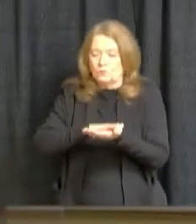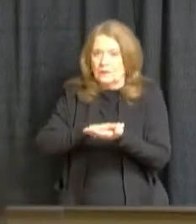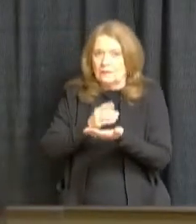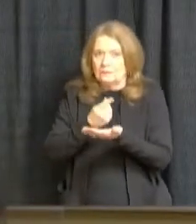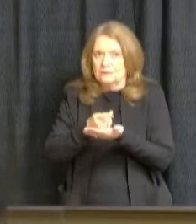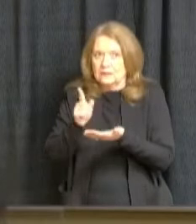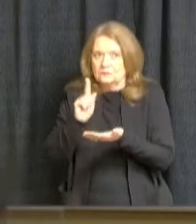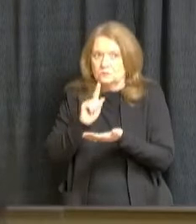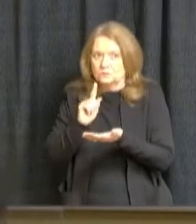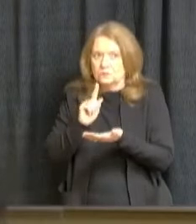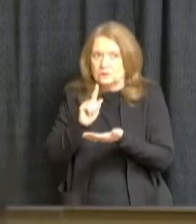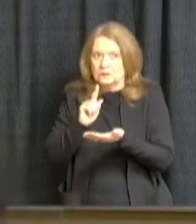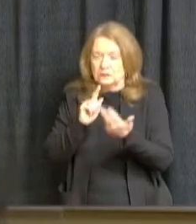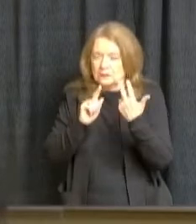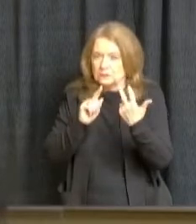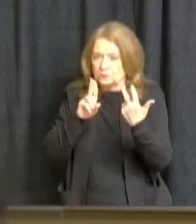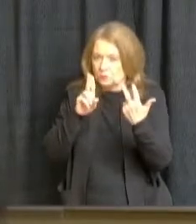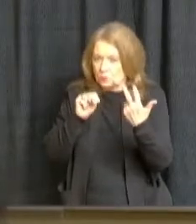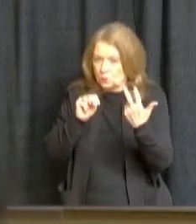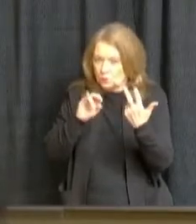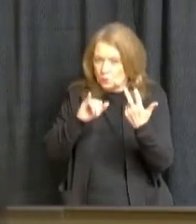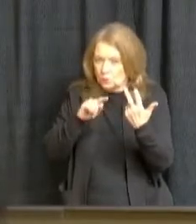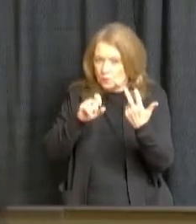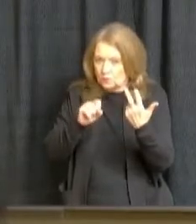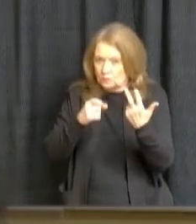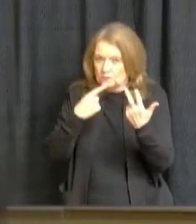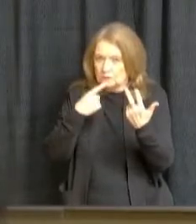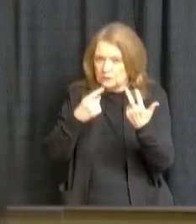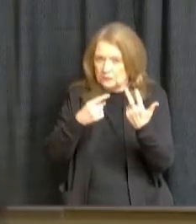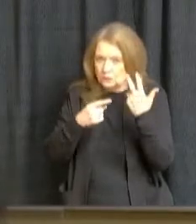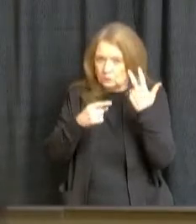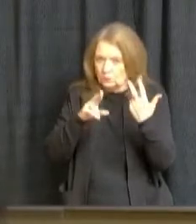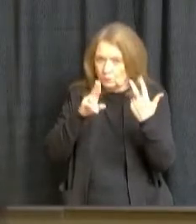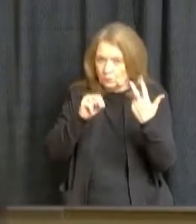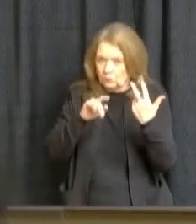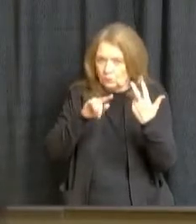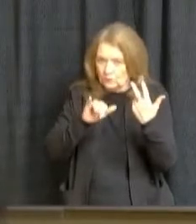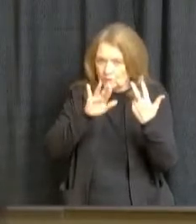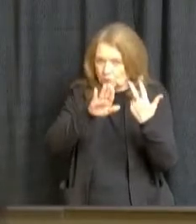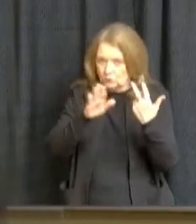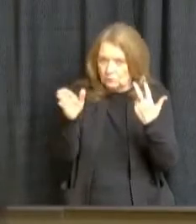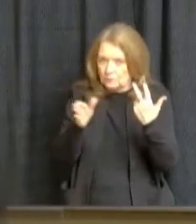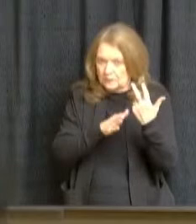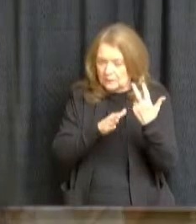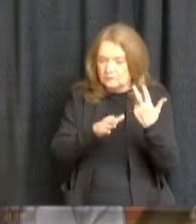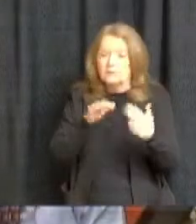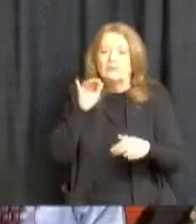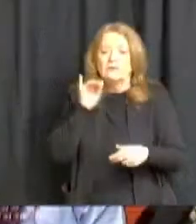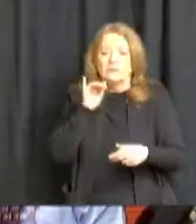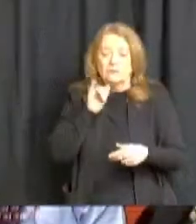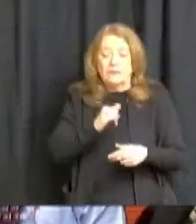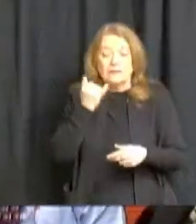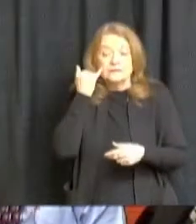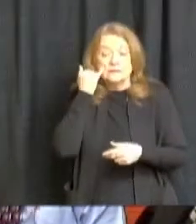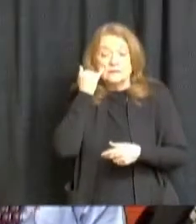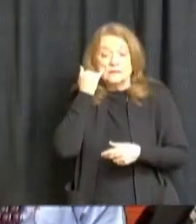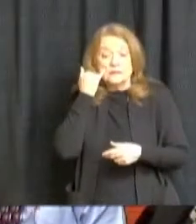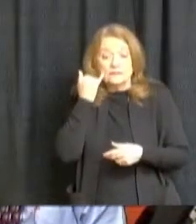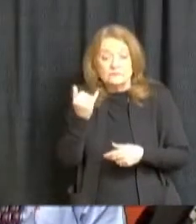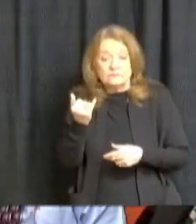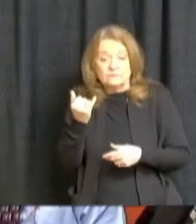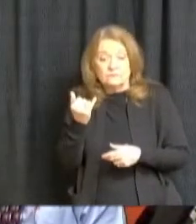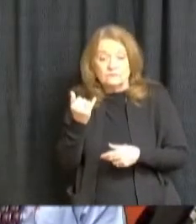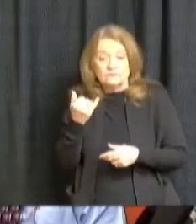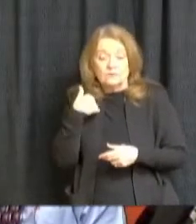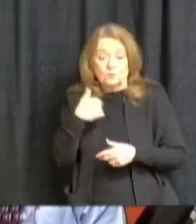last week that it's 3 units. Was that what they're giving you historically, or is that what you were planning toward? That is if we